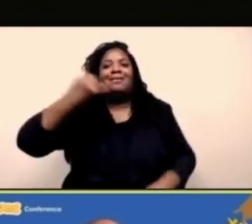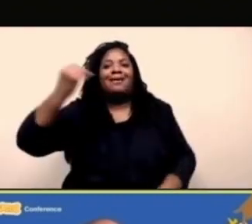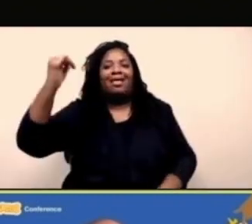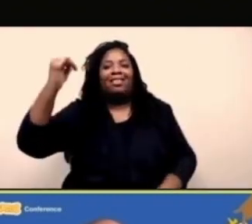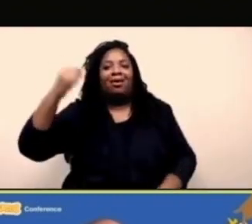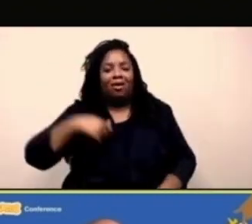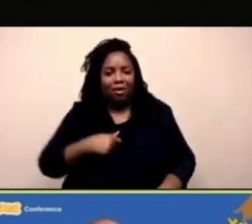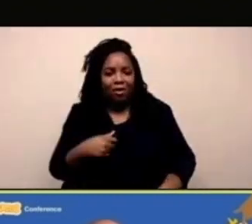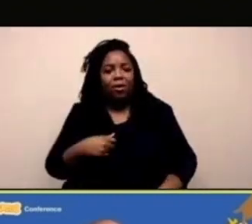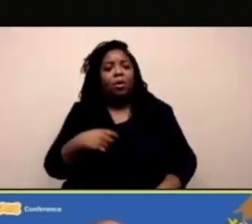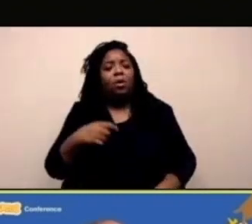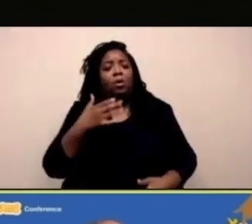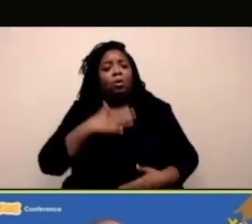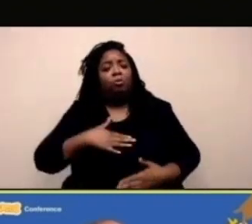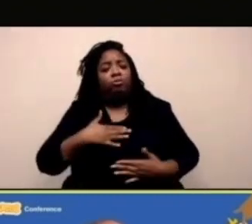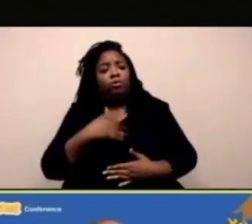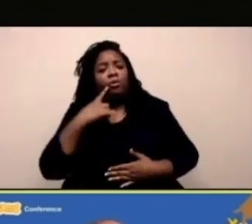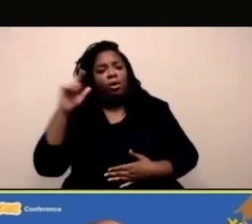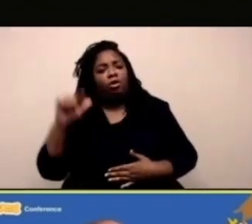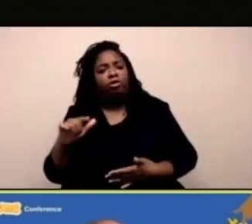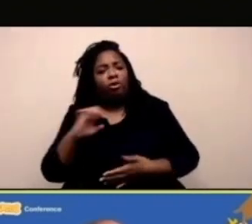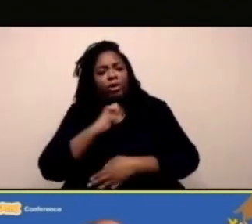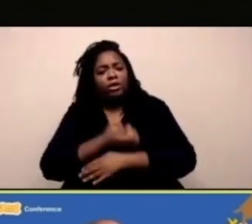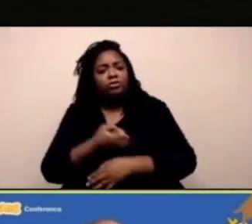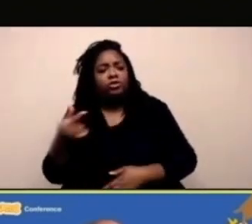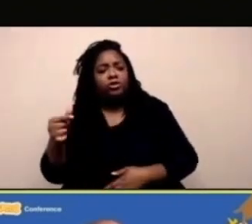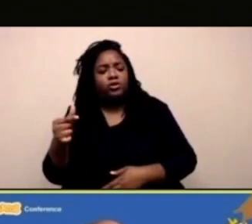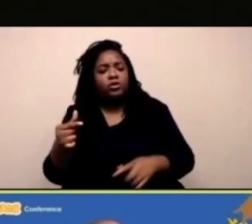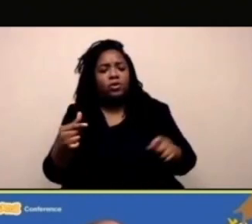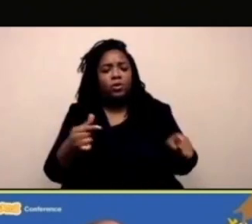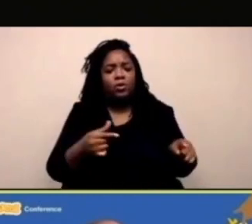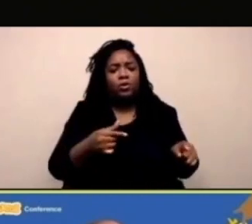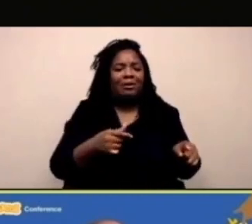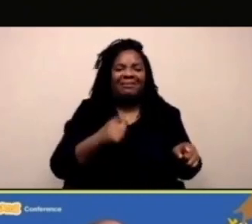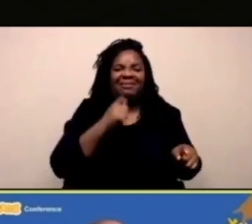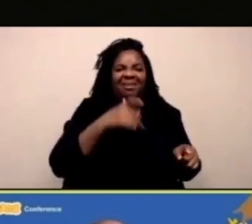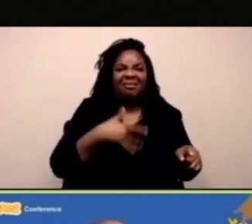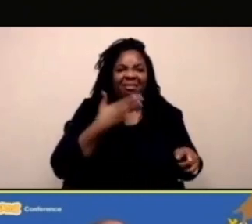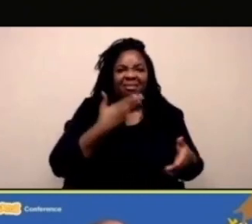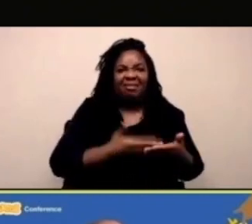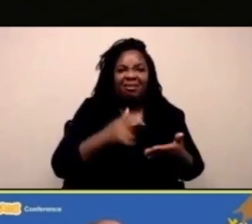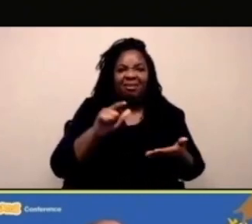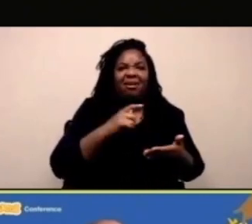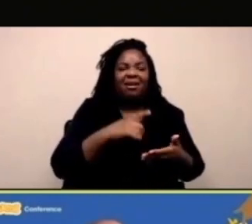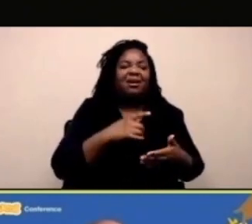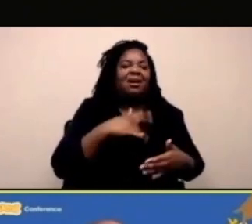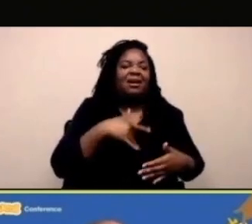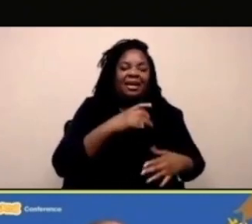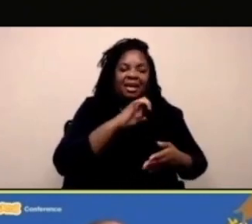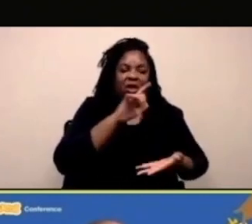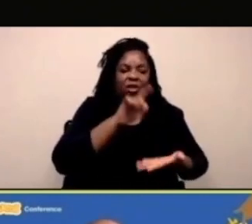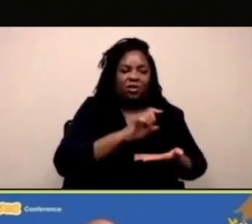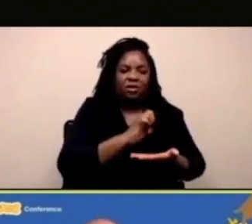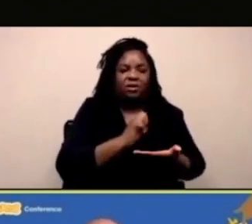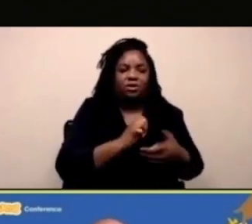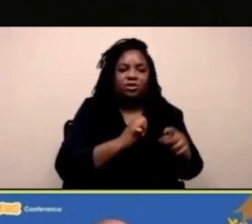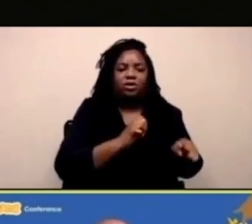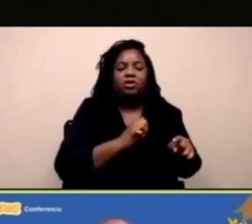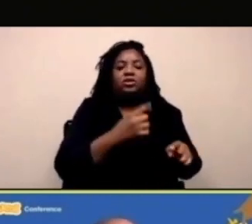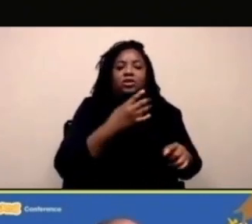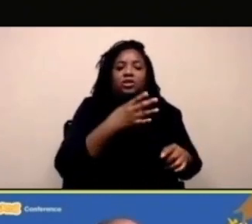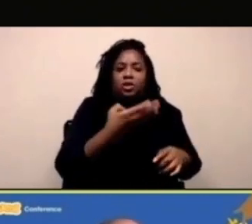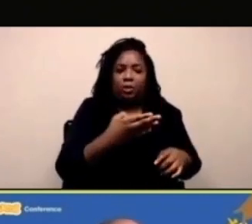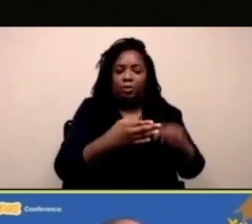pleasant, you're in the green. Unpleasant and low energy in the blue, and unpleasant and low energy or high energy in the red.